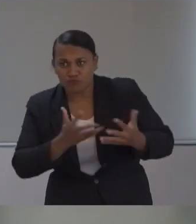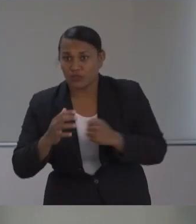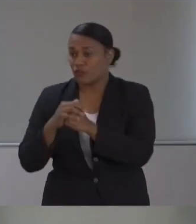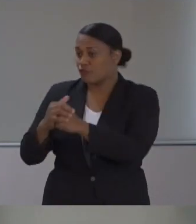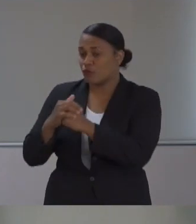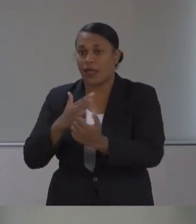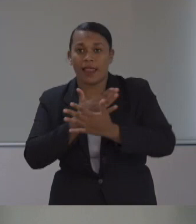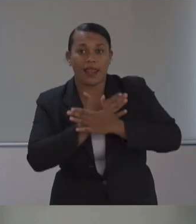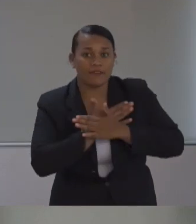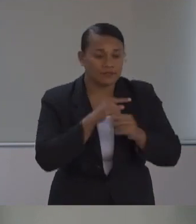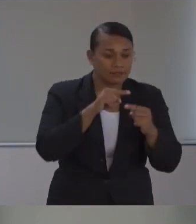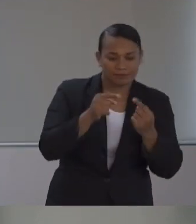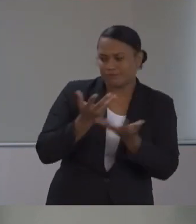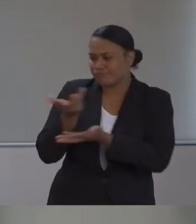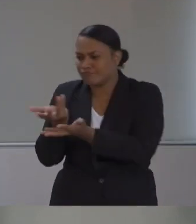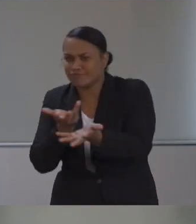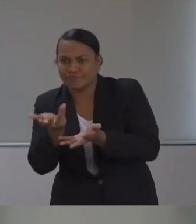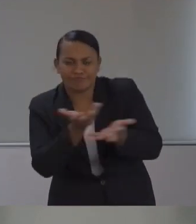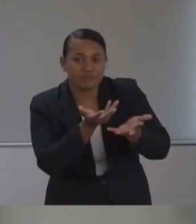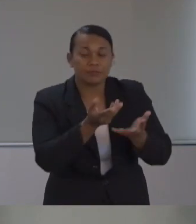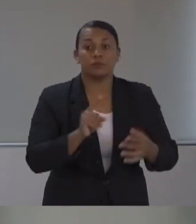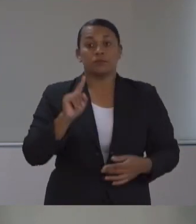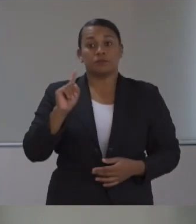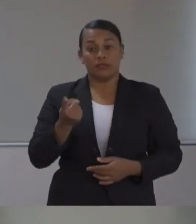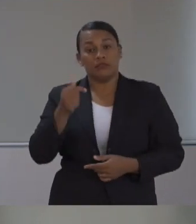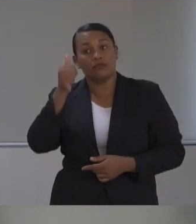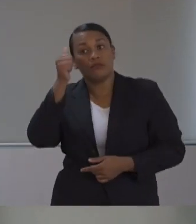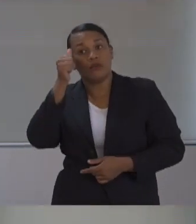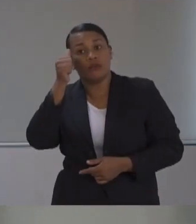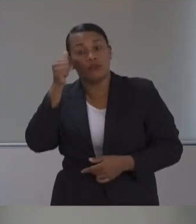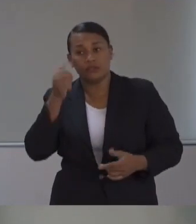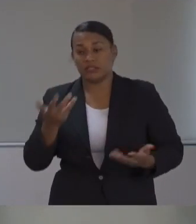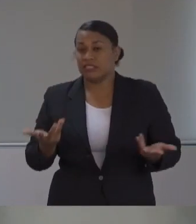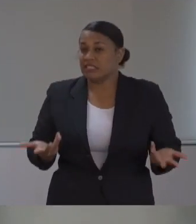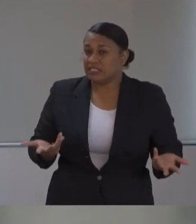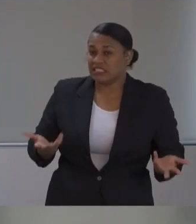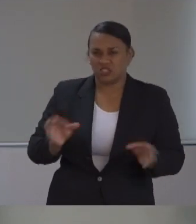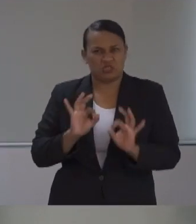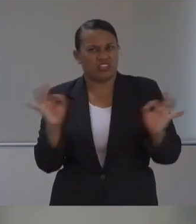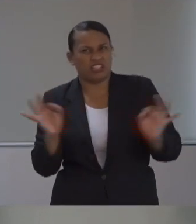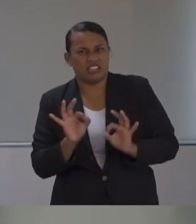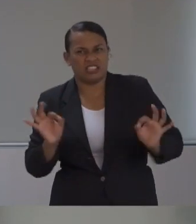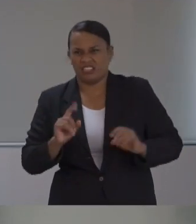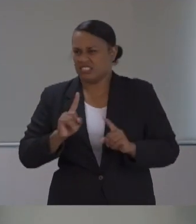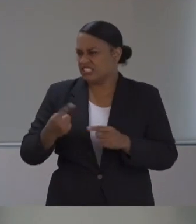ones. But we all know this isn't any other year.